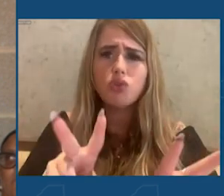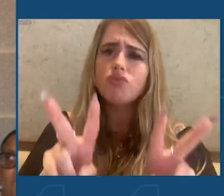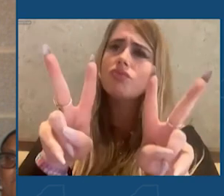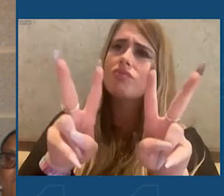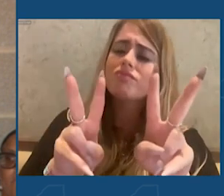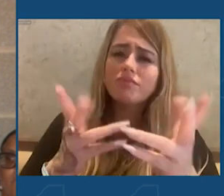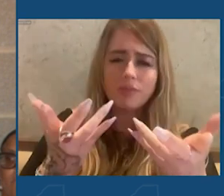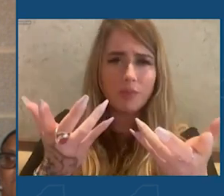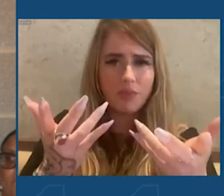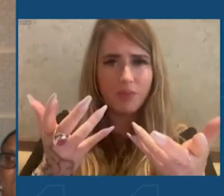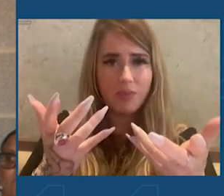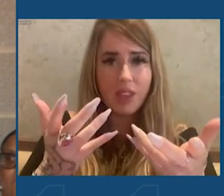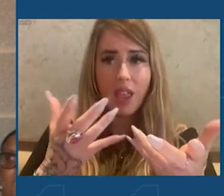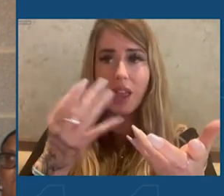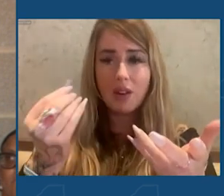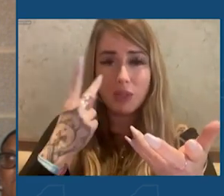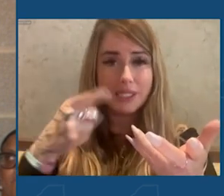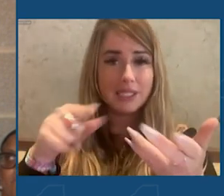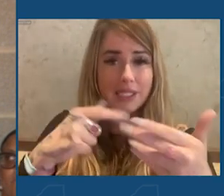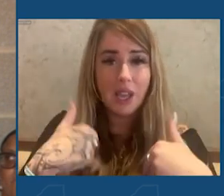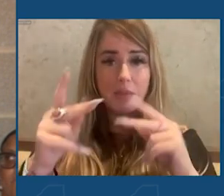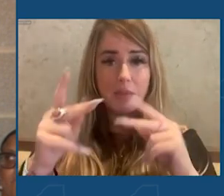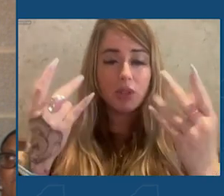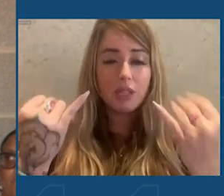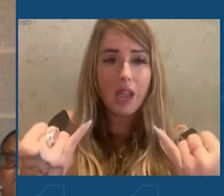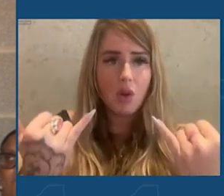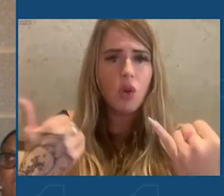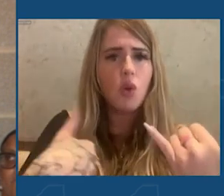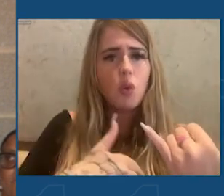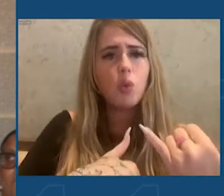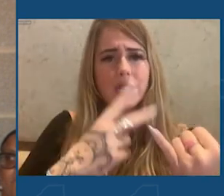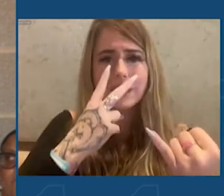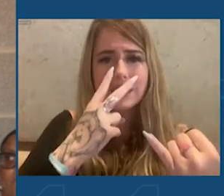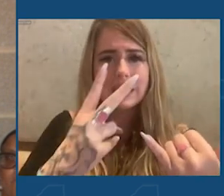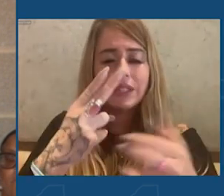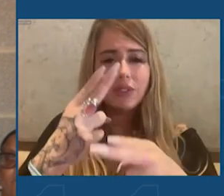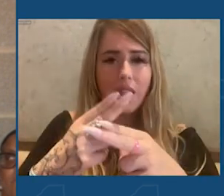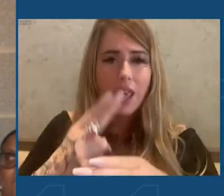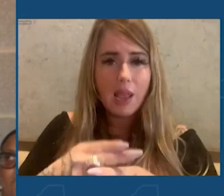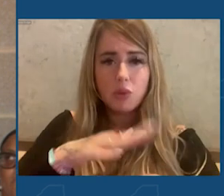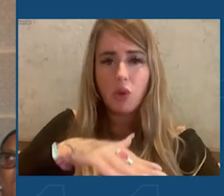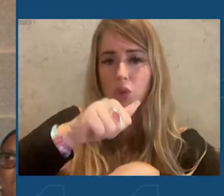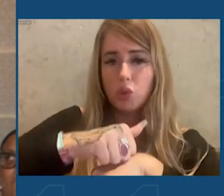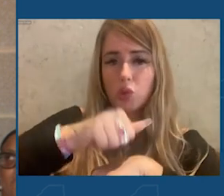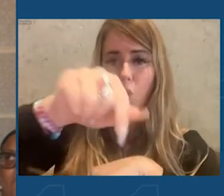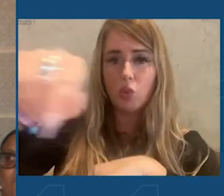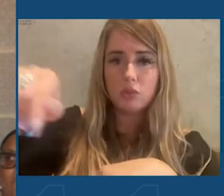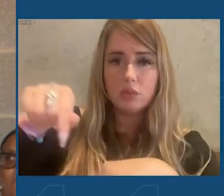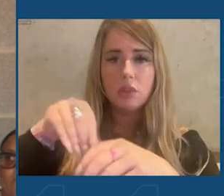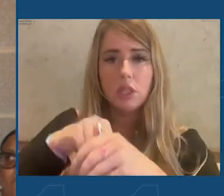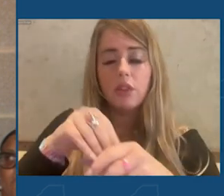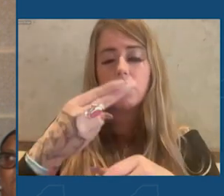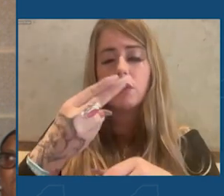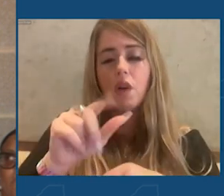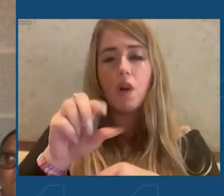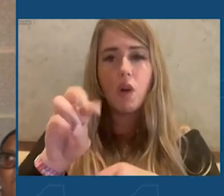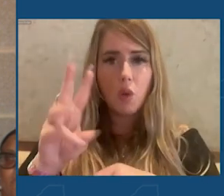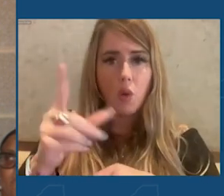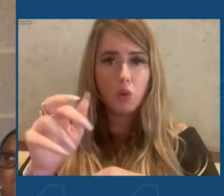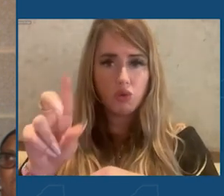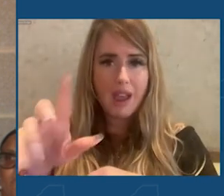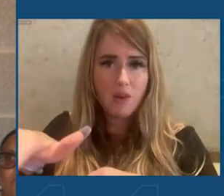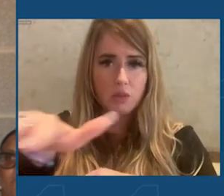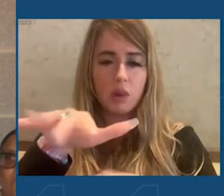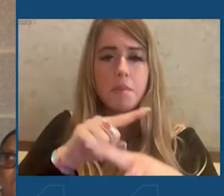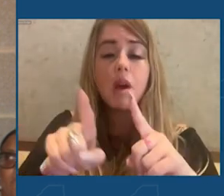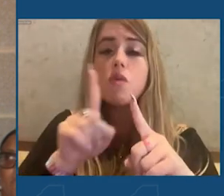and to everyone here, we have to look no further than the names inscribed on those stones out in that hallowed ground. But it's incumbent upon